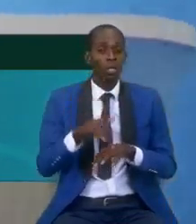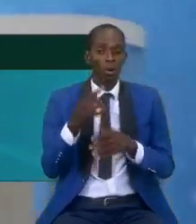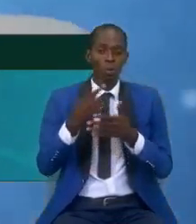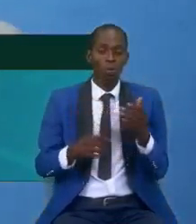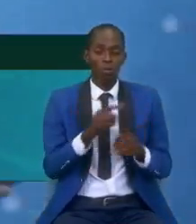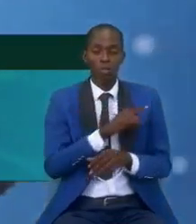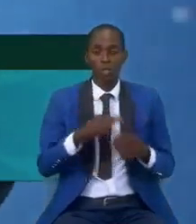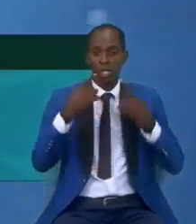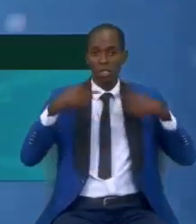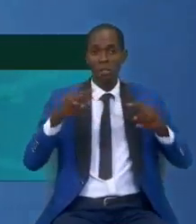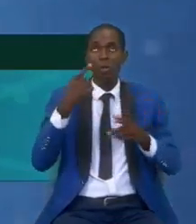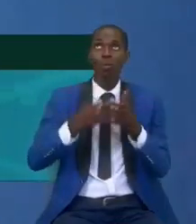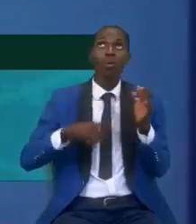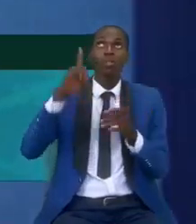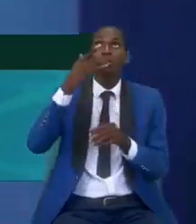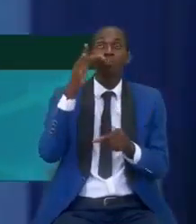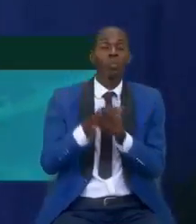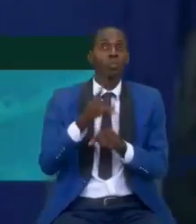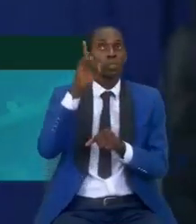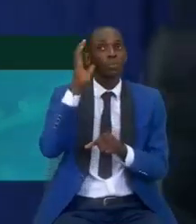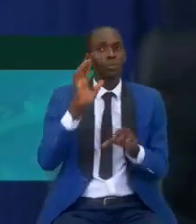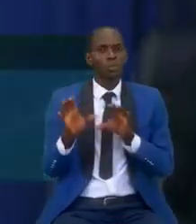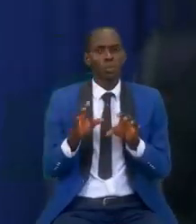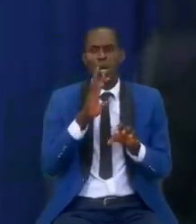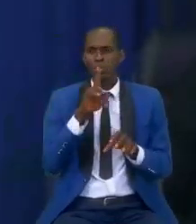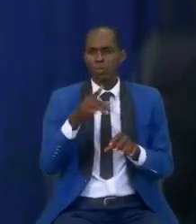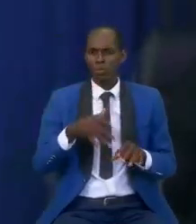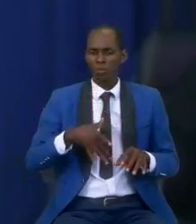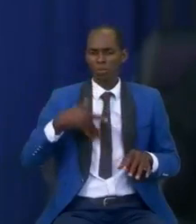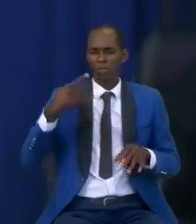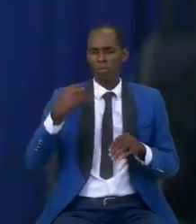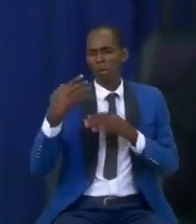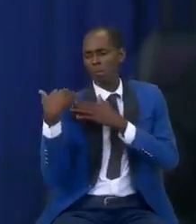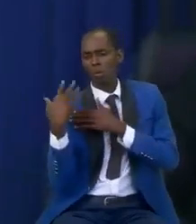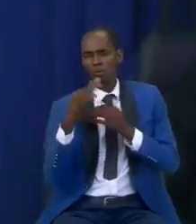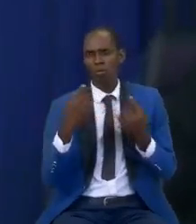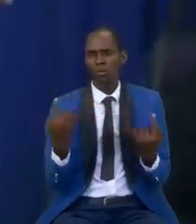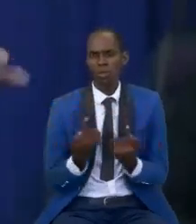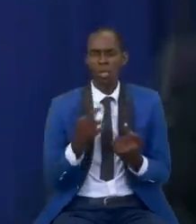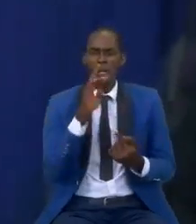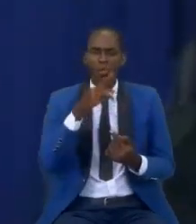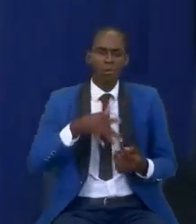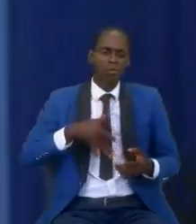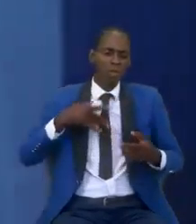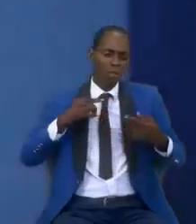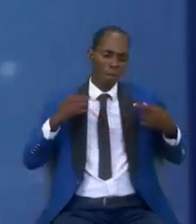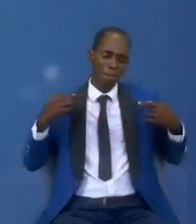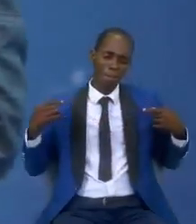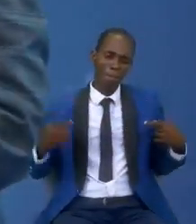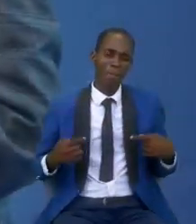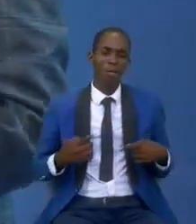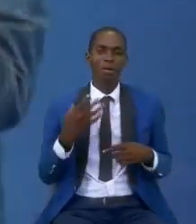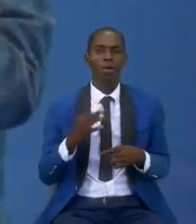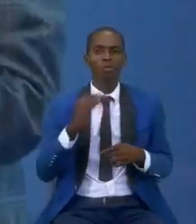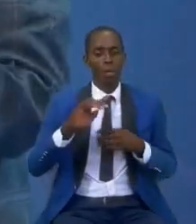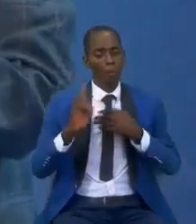your sin? Are you feeling the agony of the punishment to come? Do you sense what will happen if God does